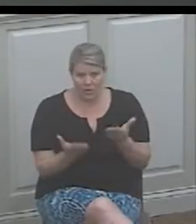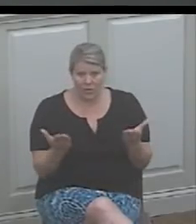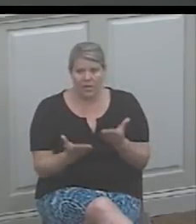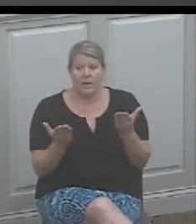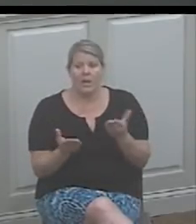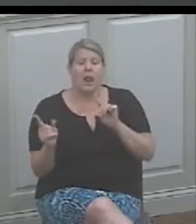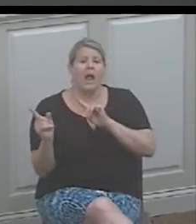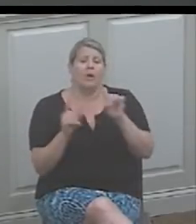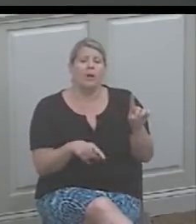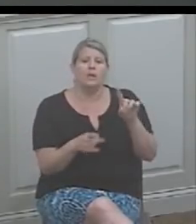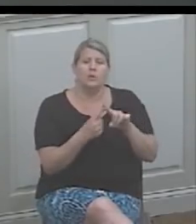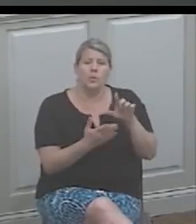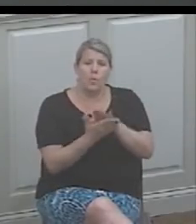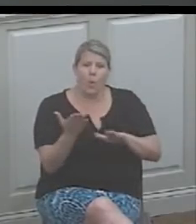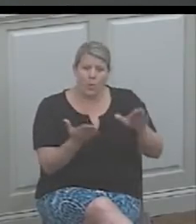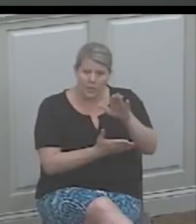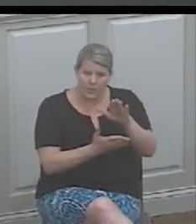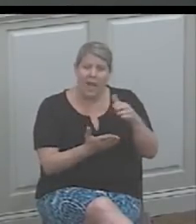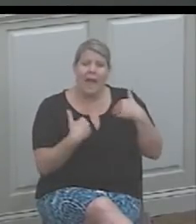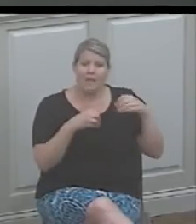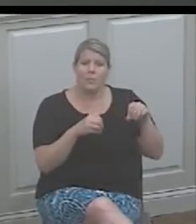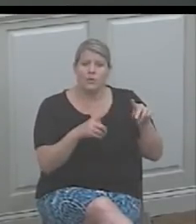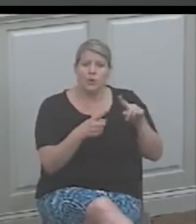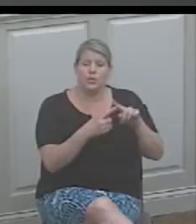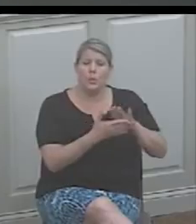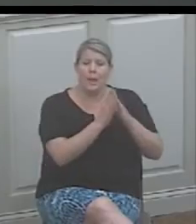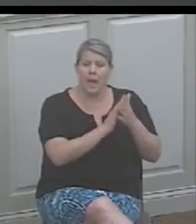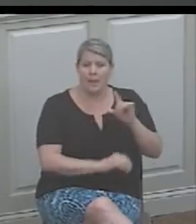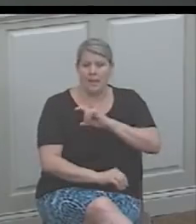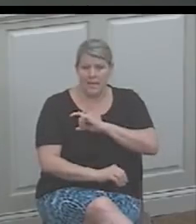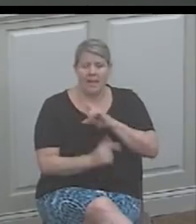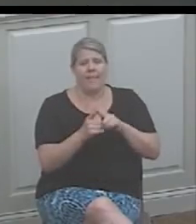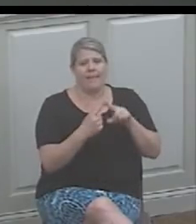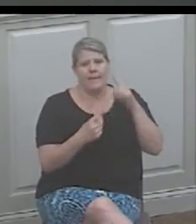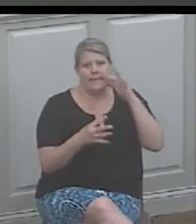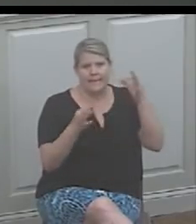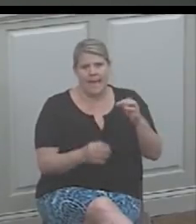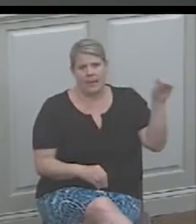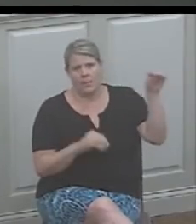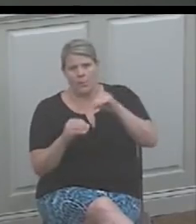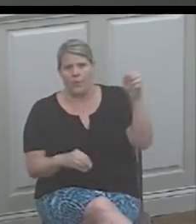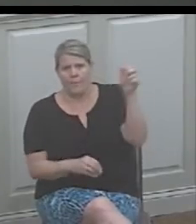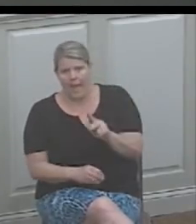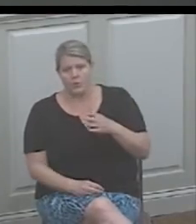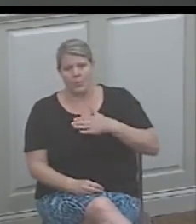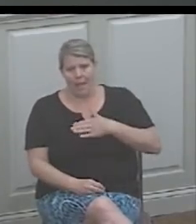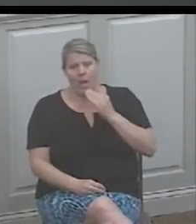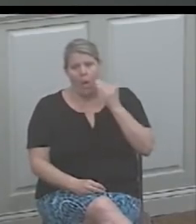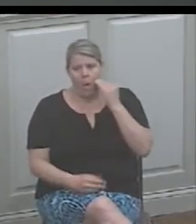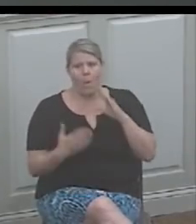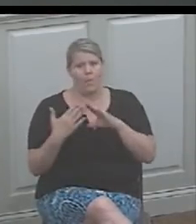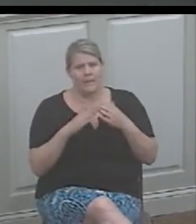Lloyd College in Pippa Passes and had a chance to become a police officer there, but wanted to come back to my hometown to give back to a community that has given